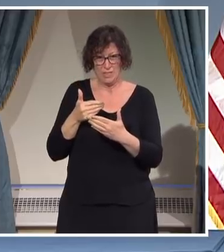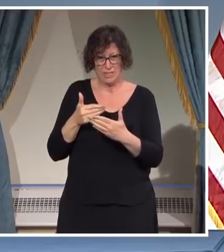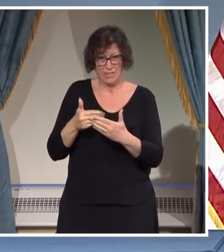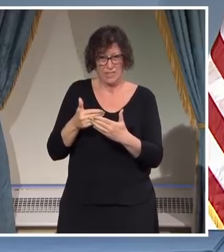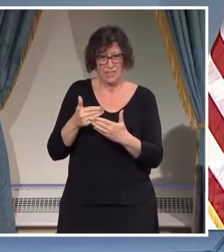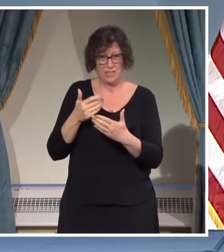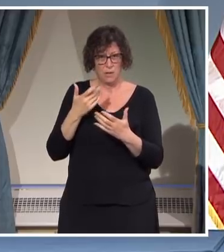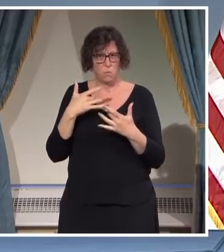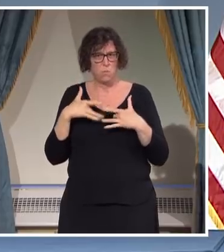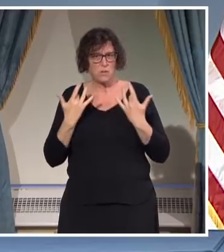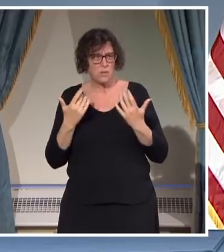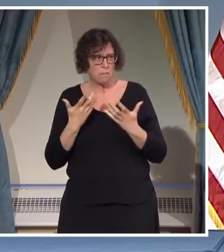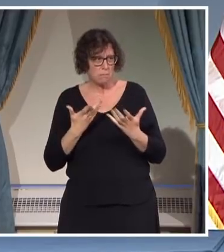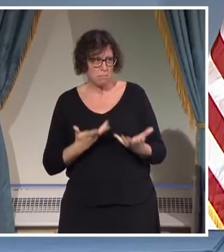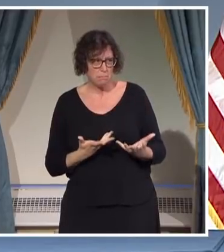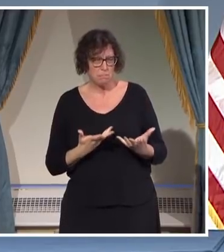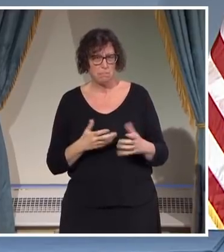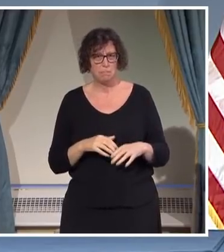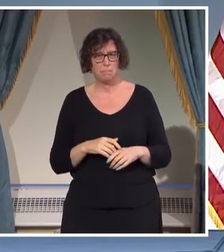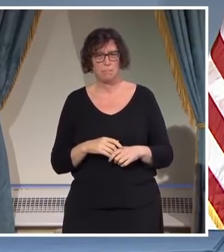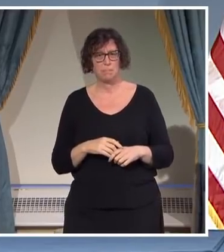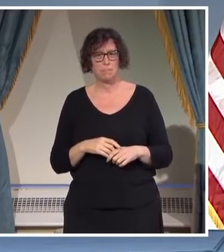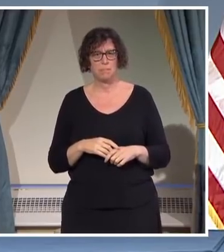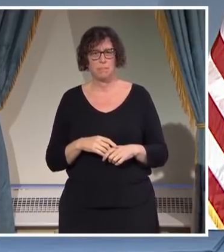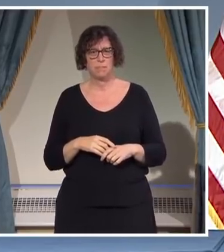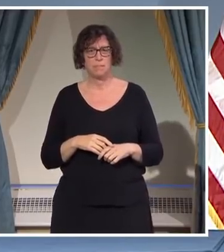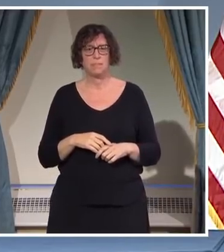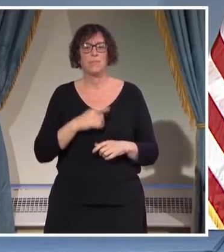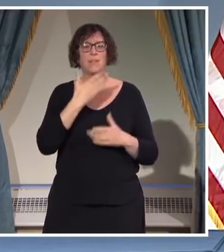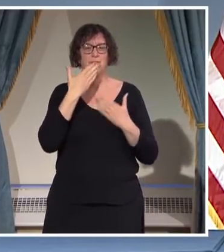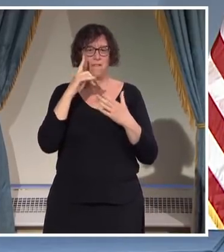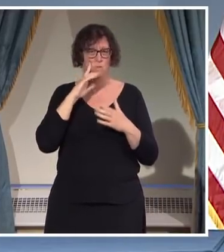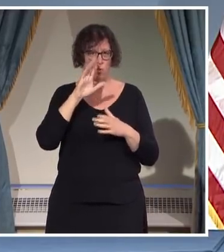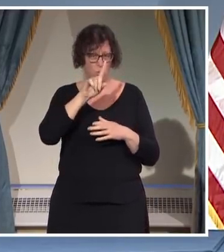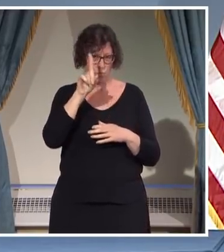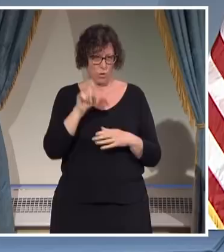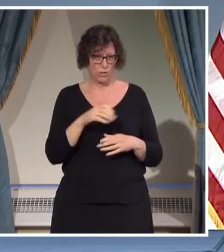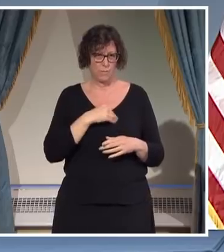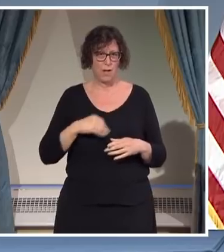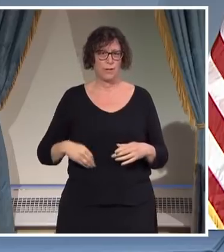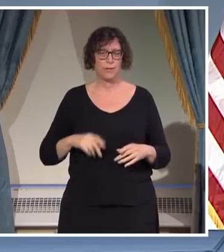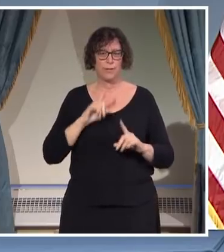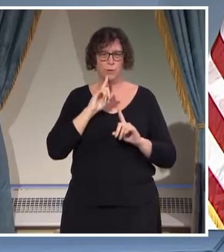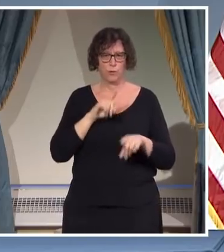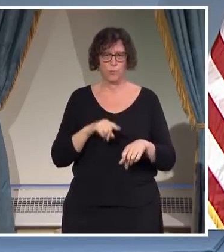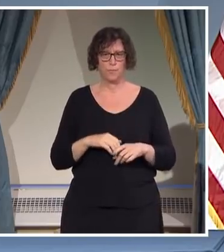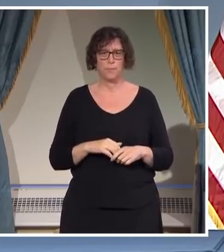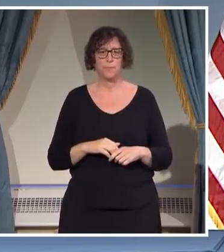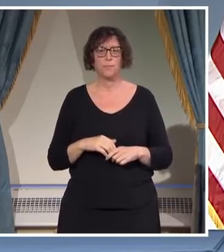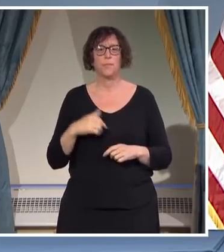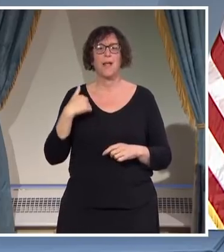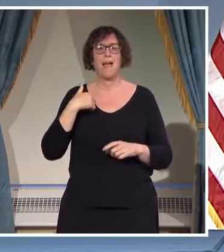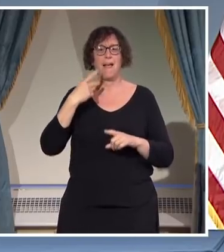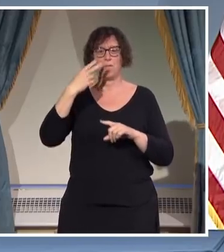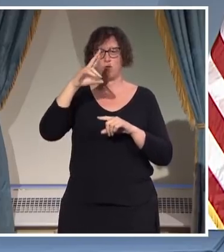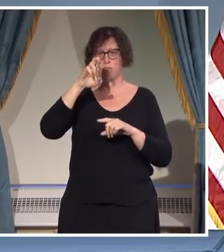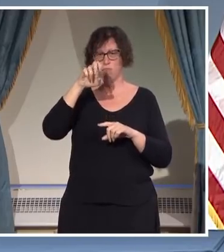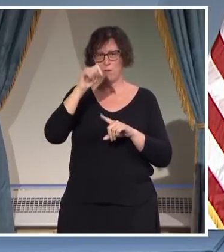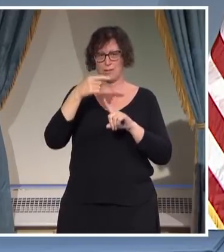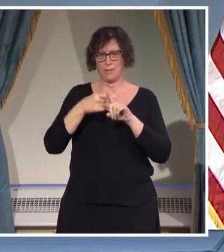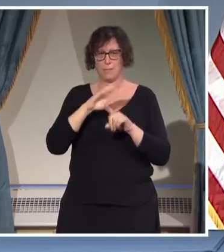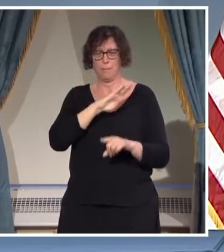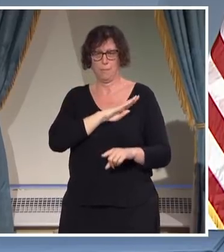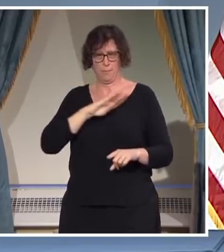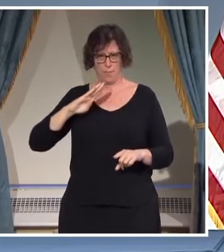There's obviously the process that our Rent Guidelines Board goes through, and we'll have more to say on that soon for